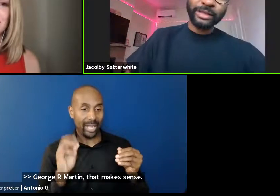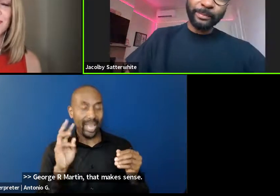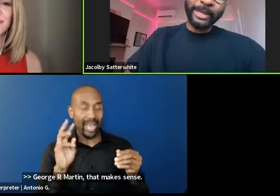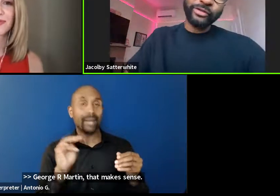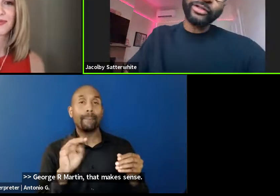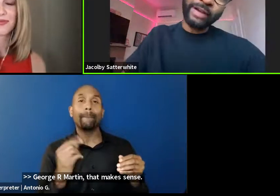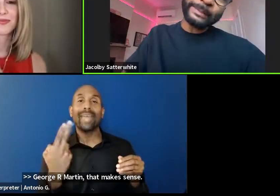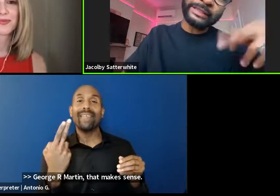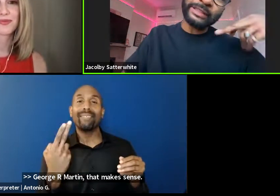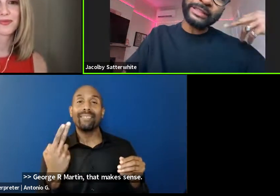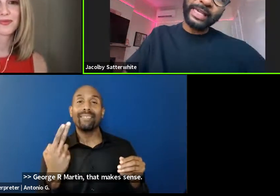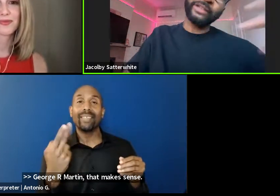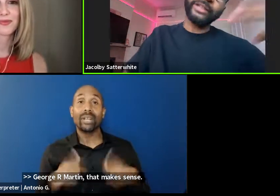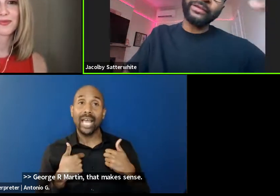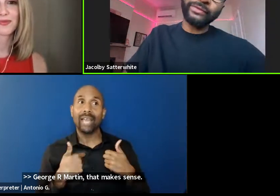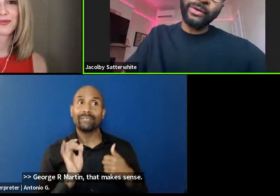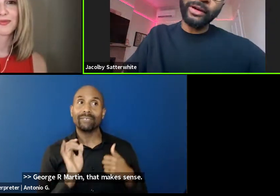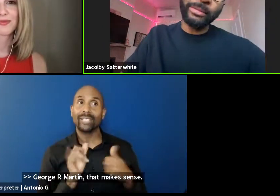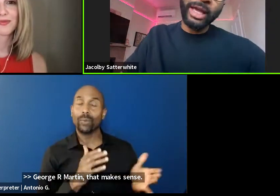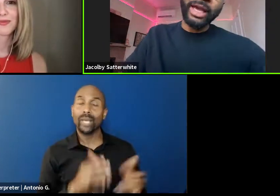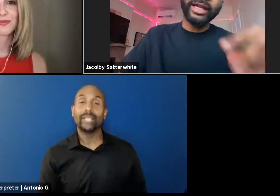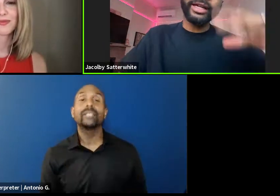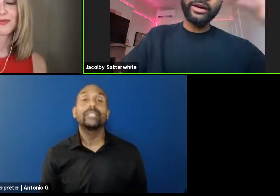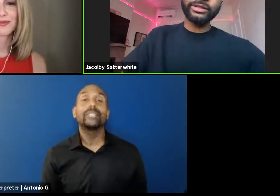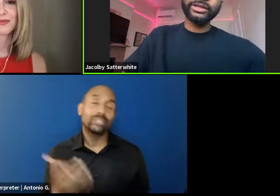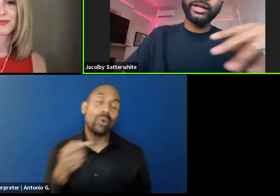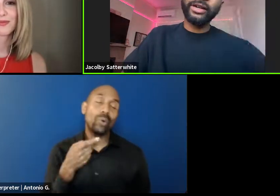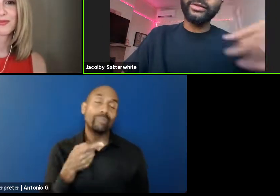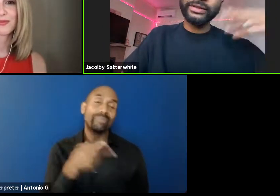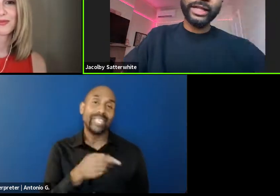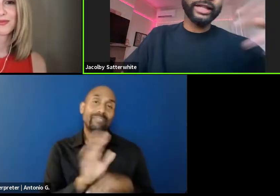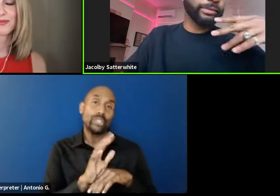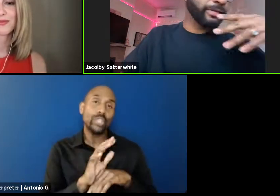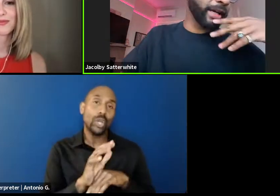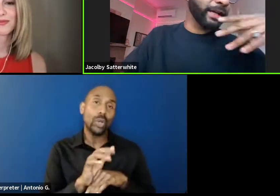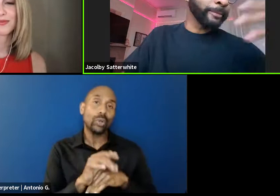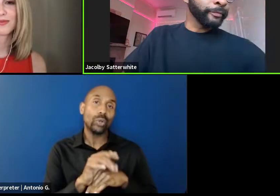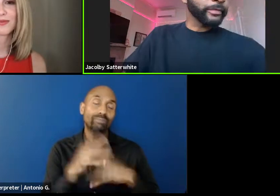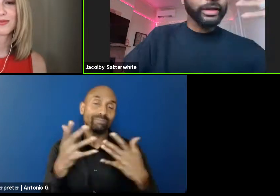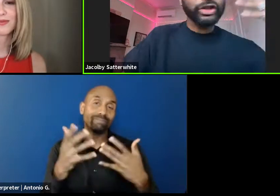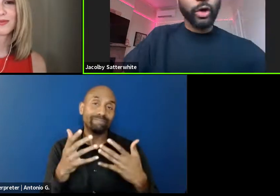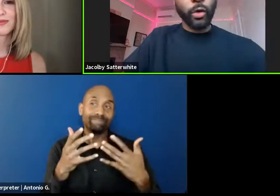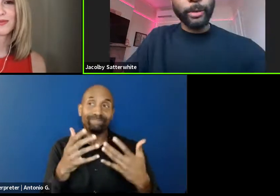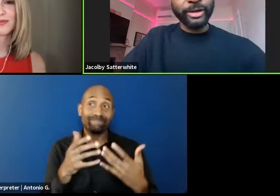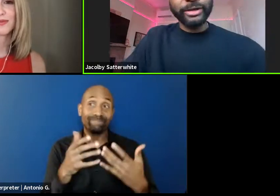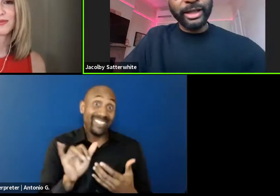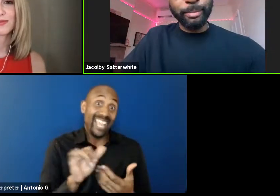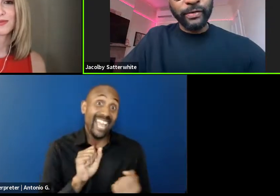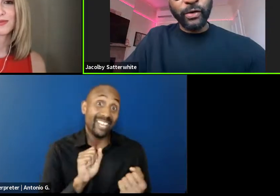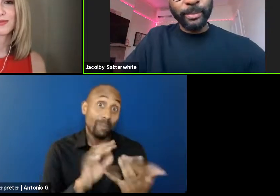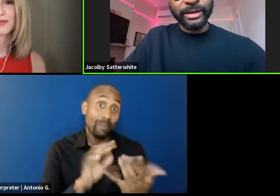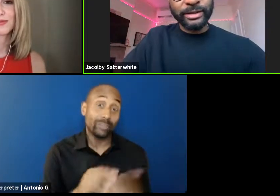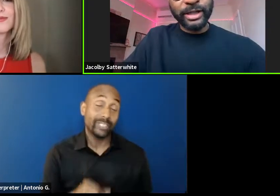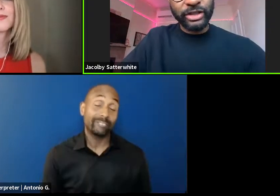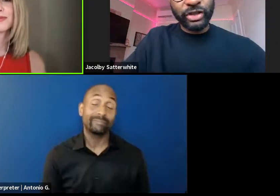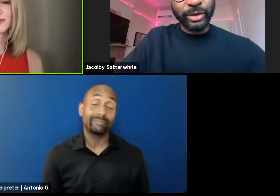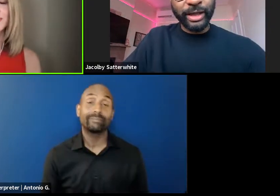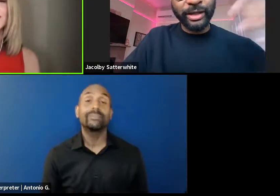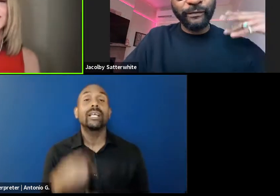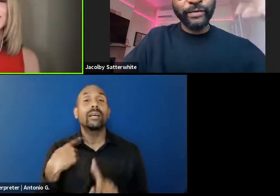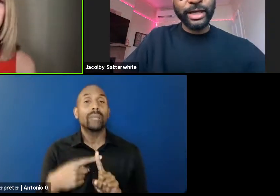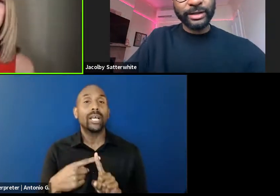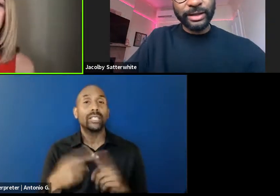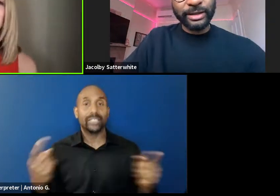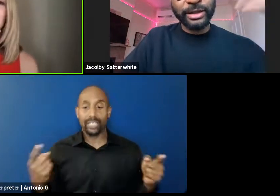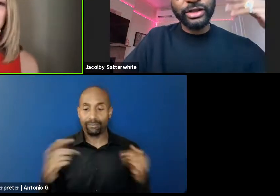that's yeah. that Matrix Rhapsody is taking on that form. And it also kind of coincides with like score building and performance mm-hmm. history,